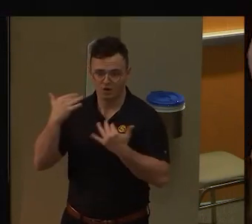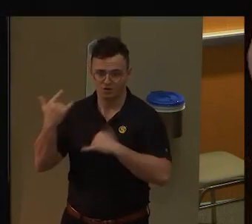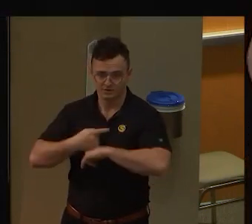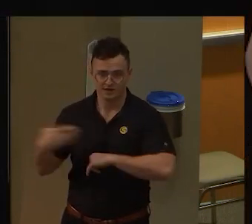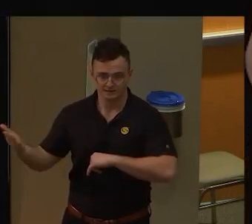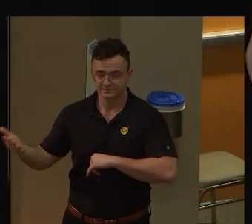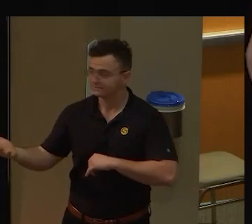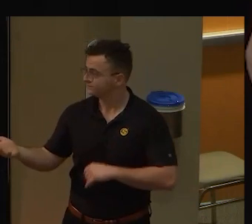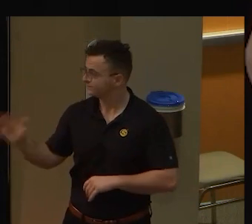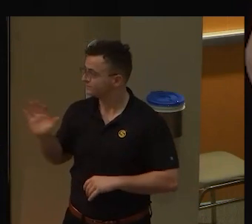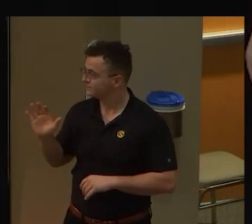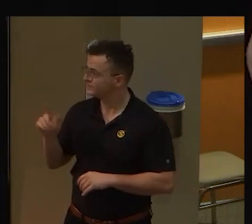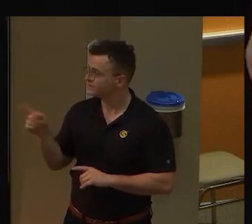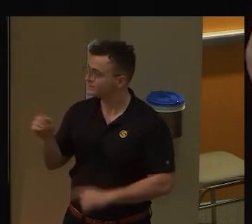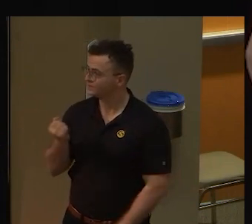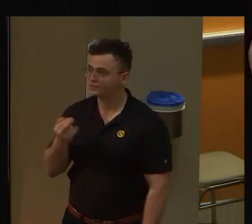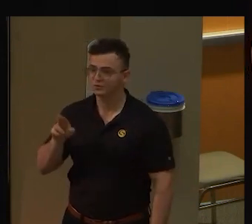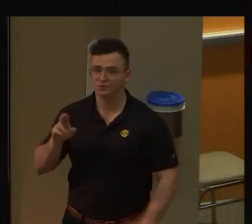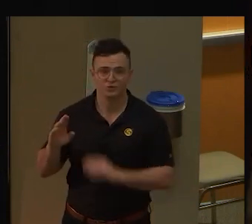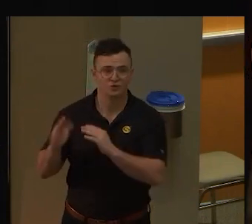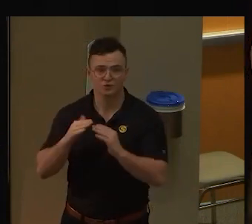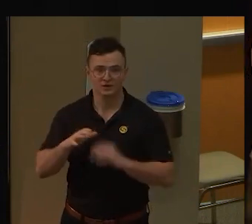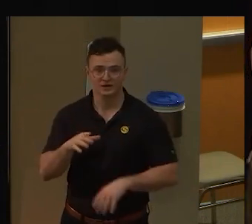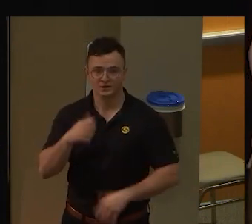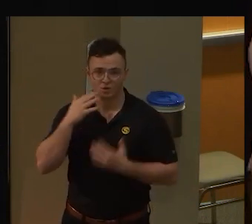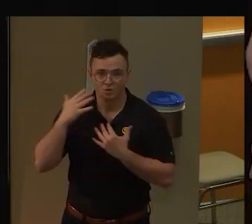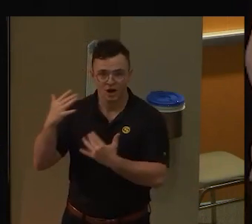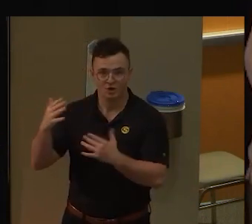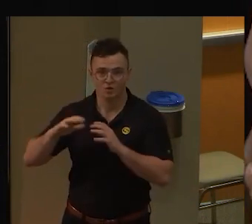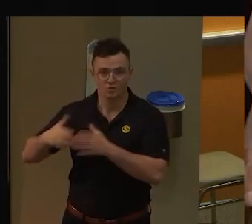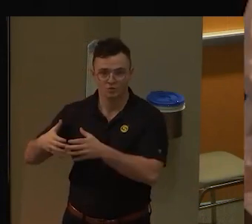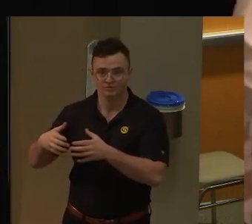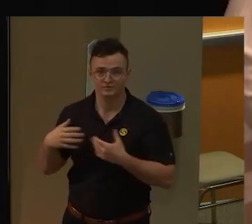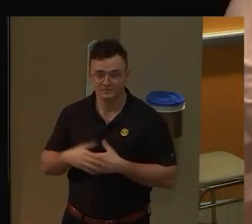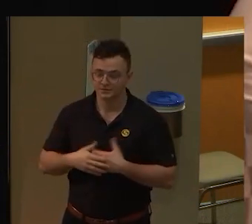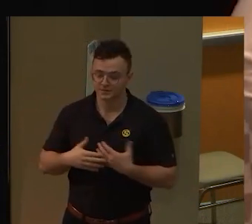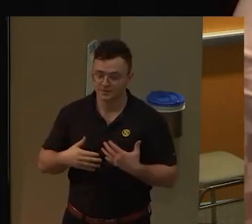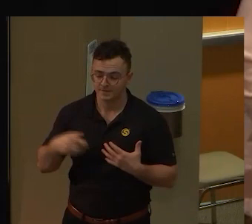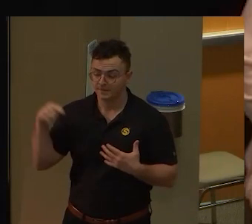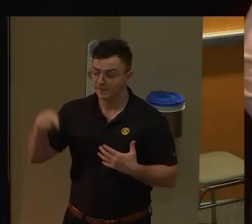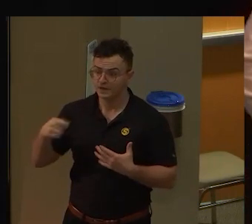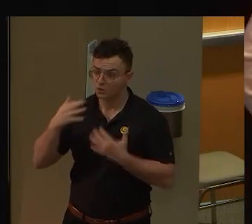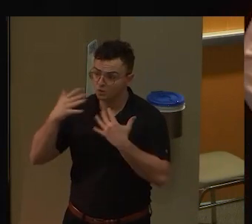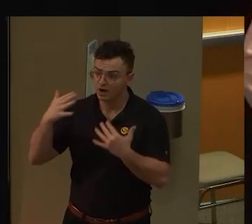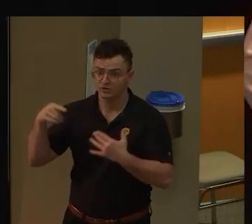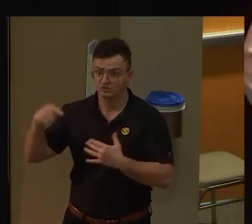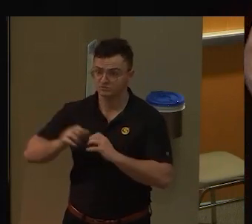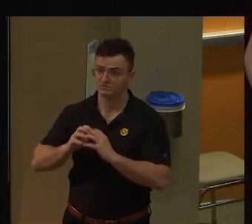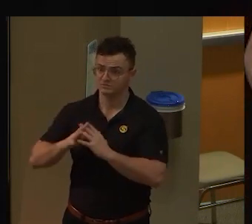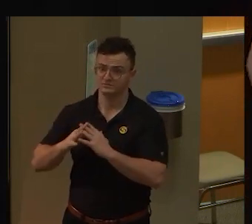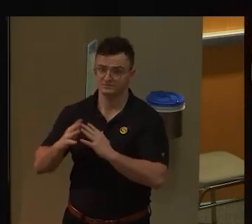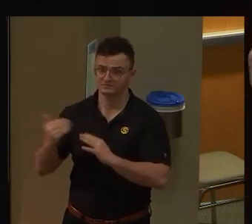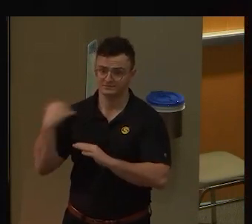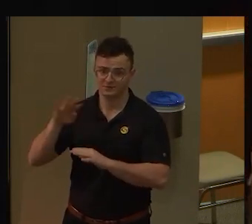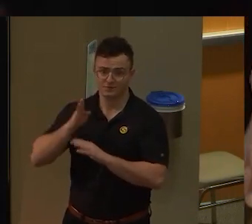the MLK Junior Community Choir. This choir has been in existence for over